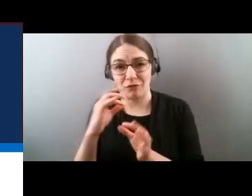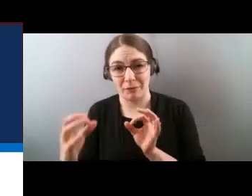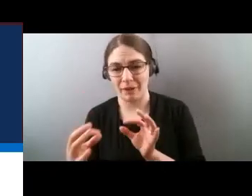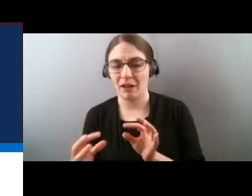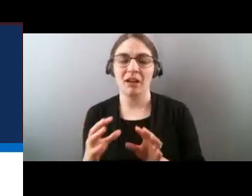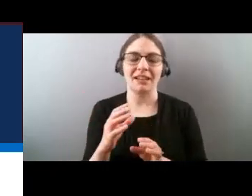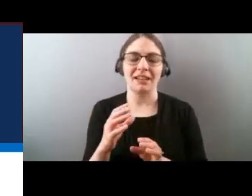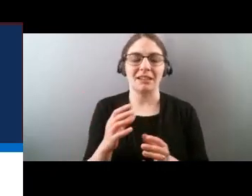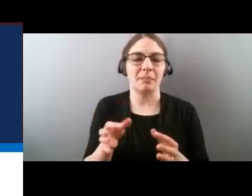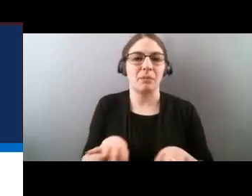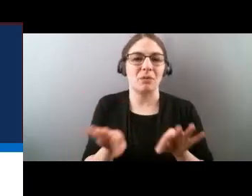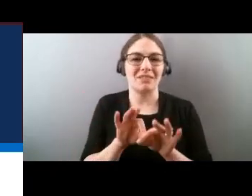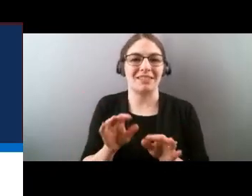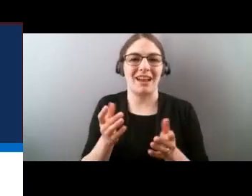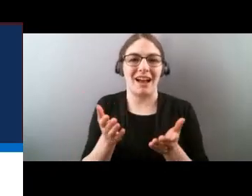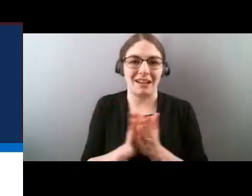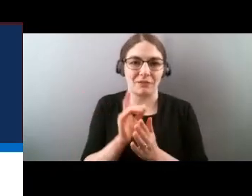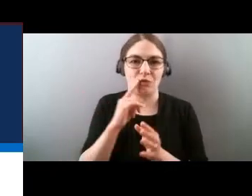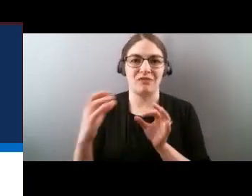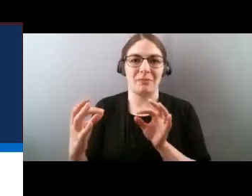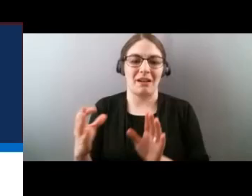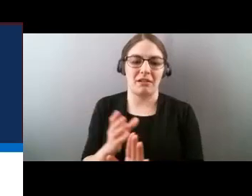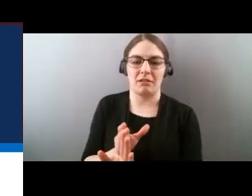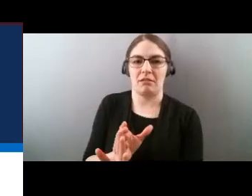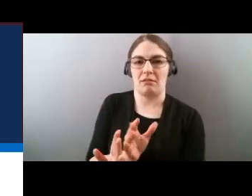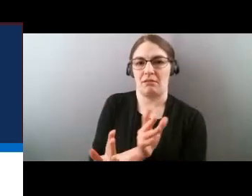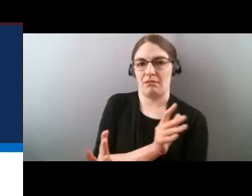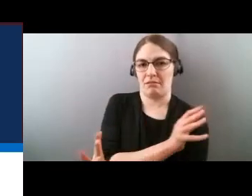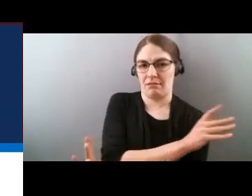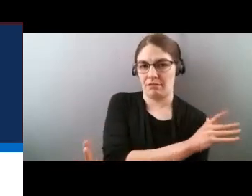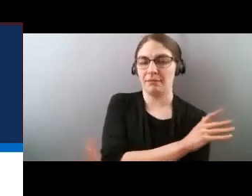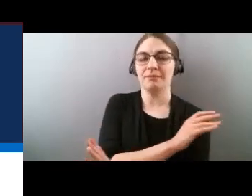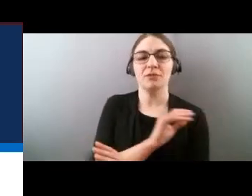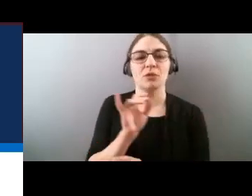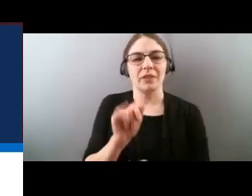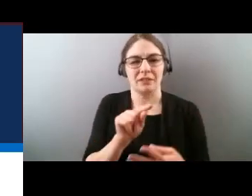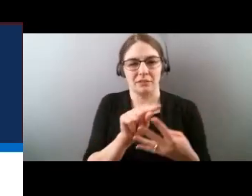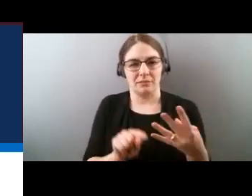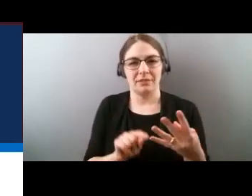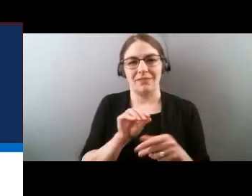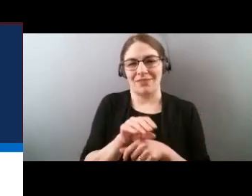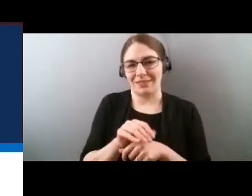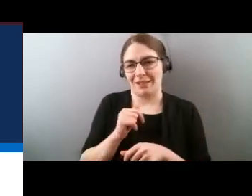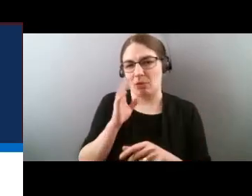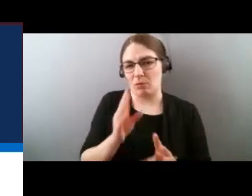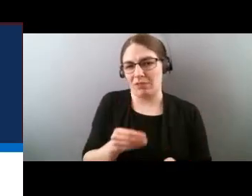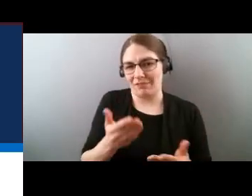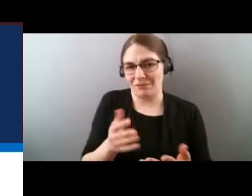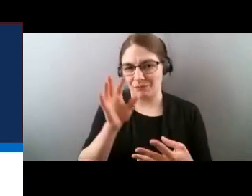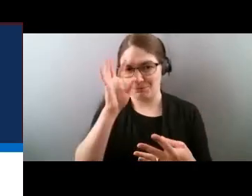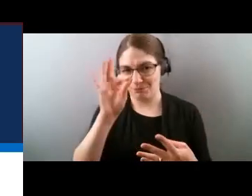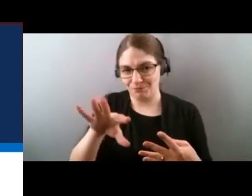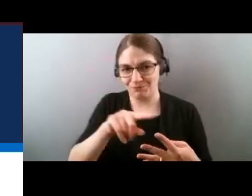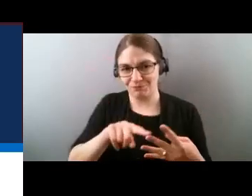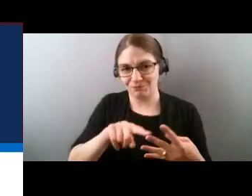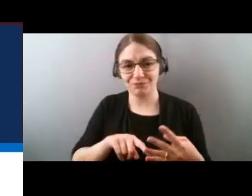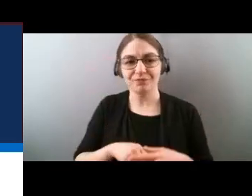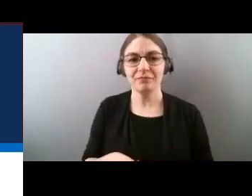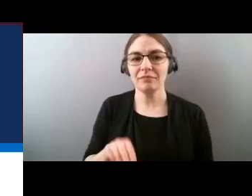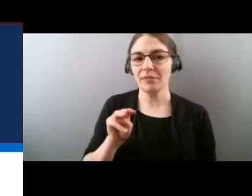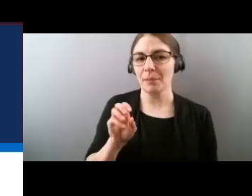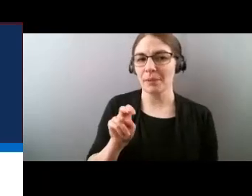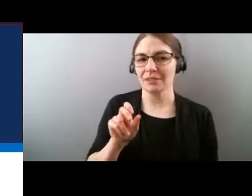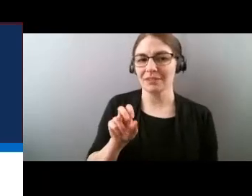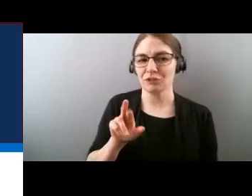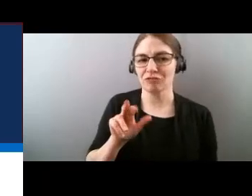along the way. So those are the four biggest pieces of advice I'd give. Thank you. Yeah, and I was in the same spot. Like when